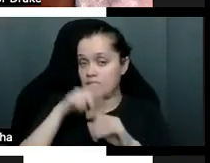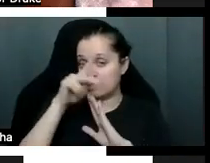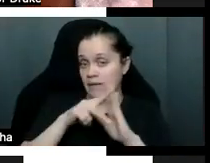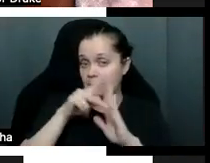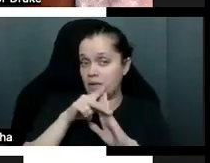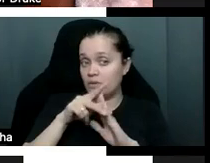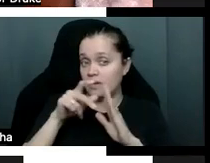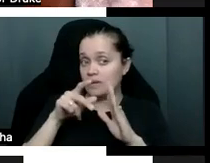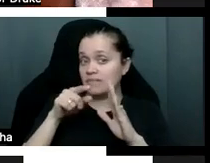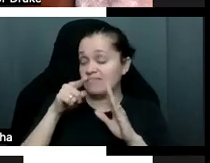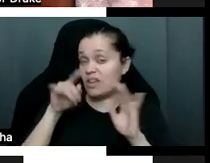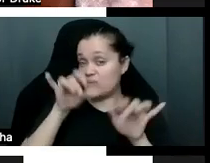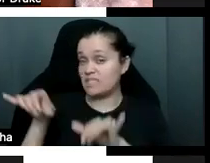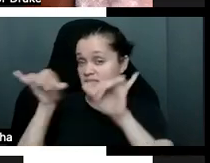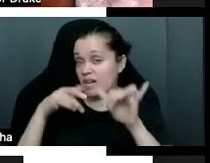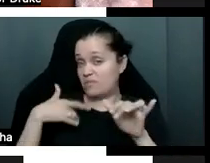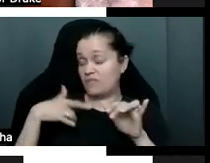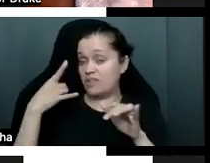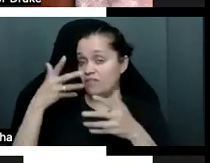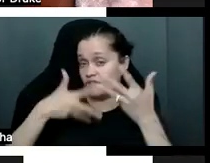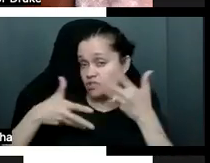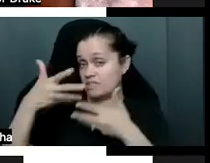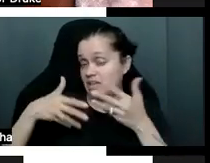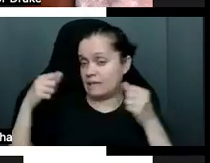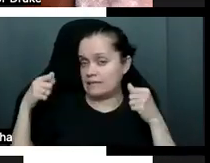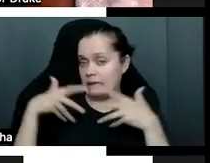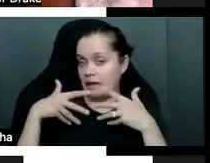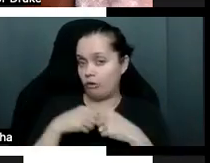common sense for society, terror.